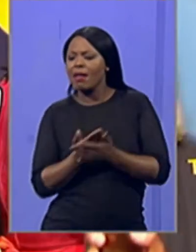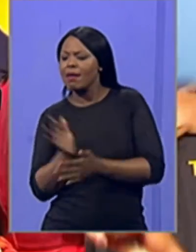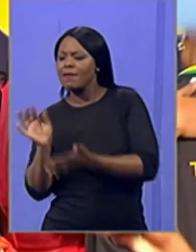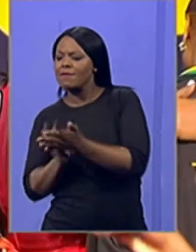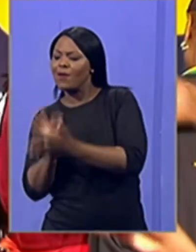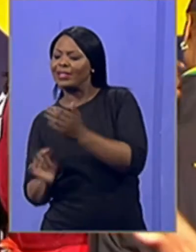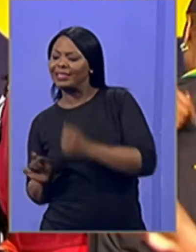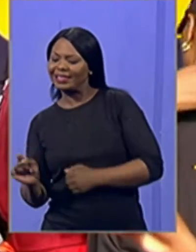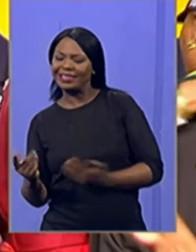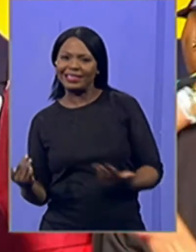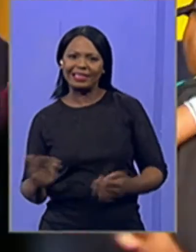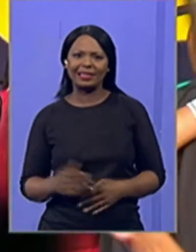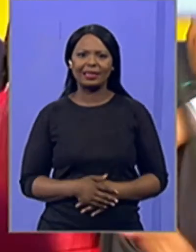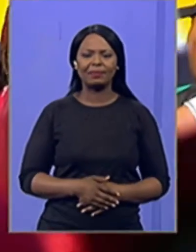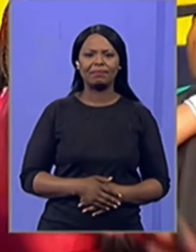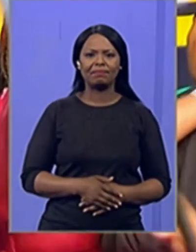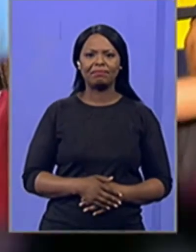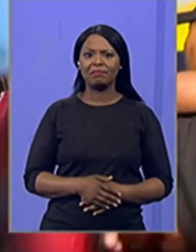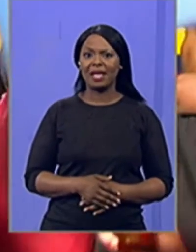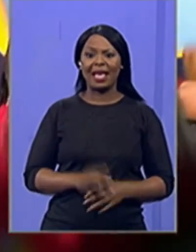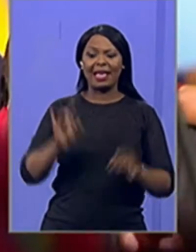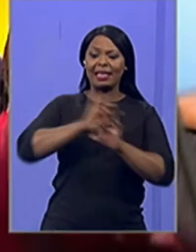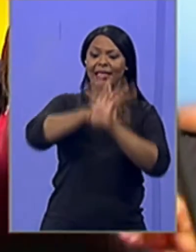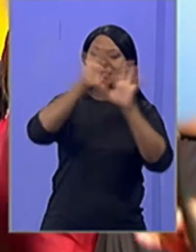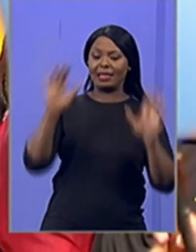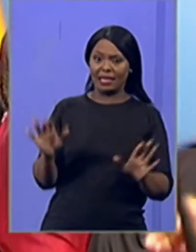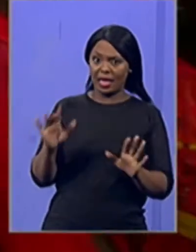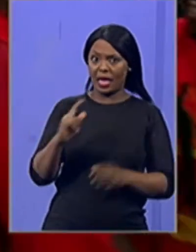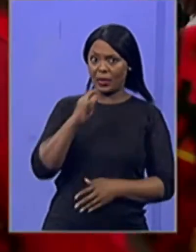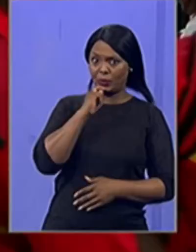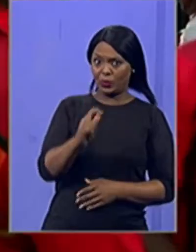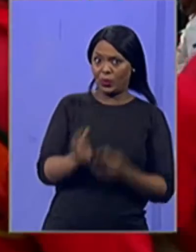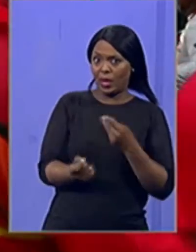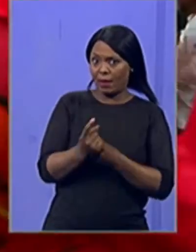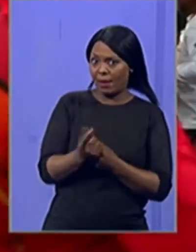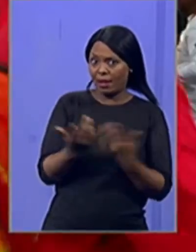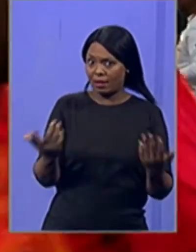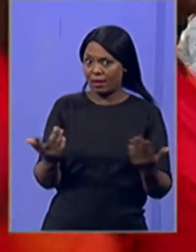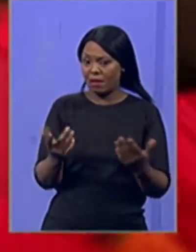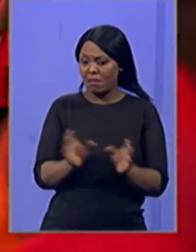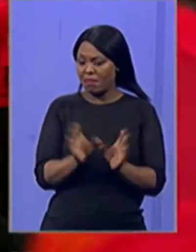jwale ha ho so hlake hore ebe mohato ona wa SACP o tla senya selekane sena sa mahatammoho.